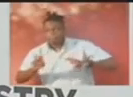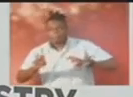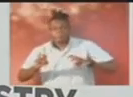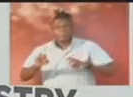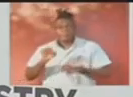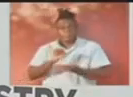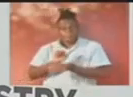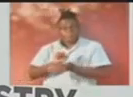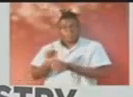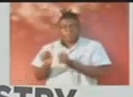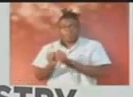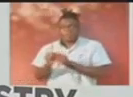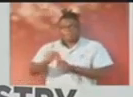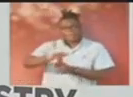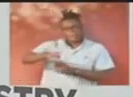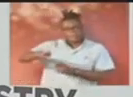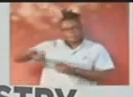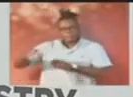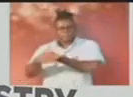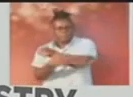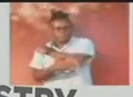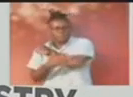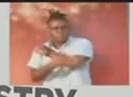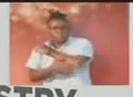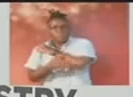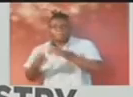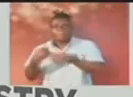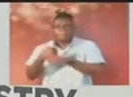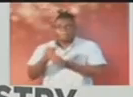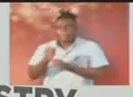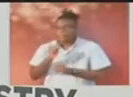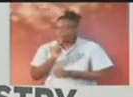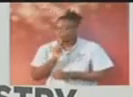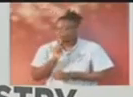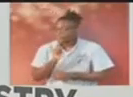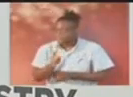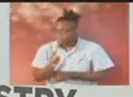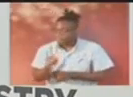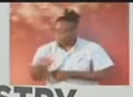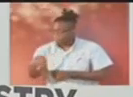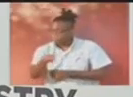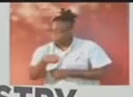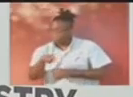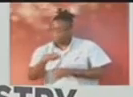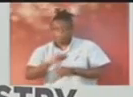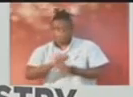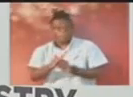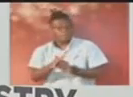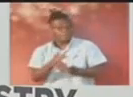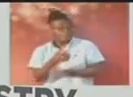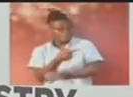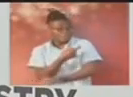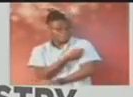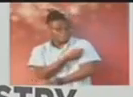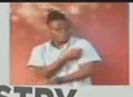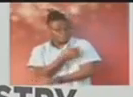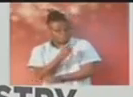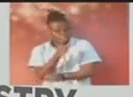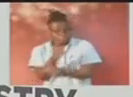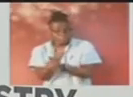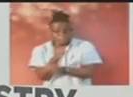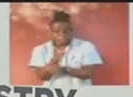to ensure that global norms and standards are developed and implemented to assess the